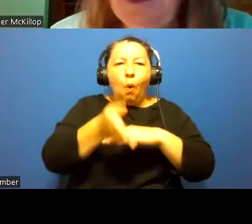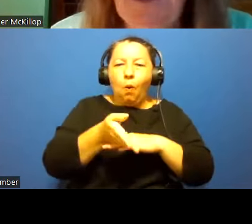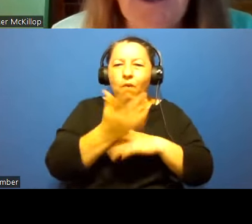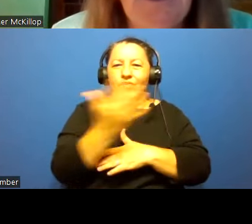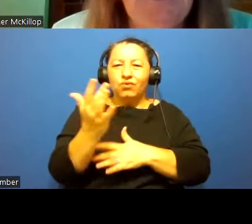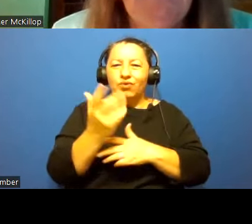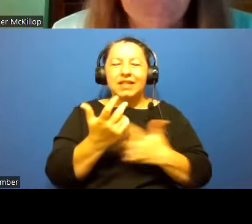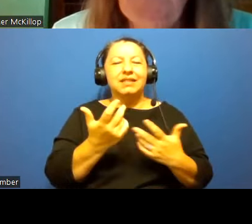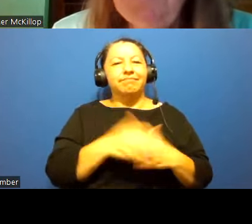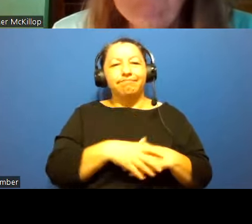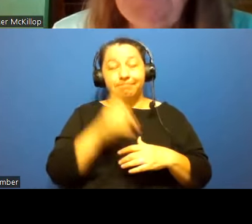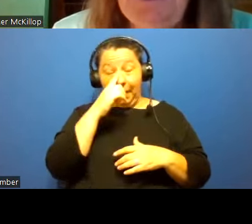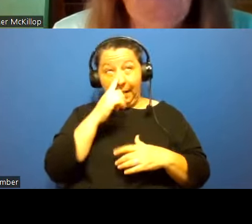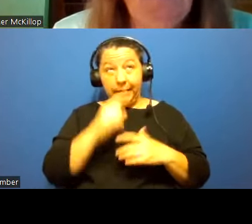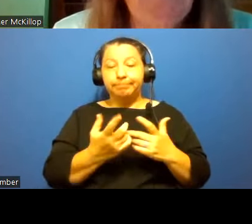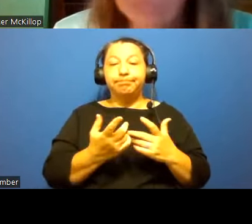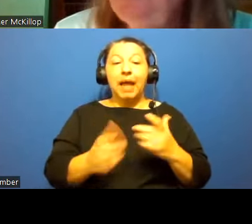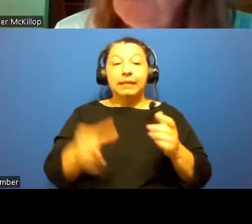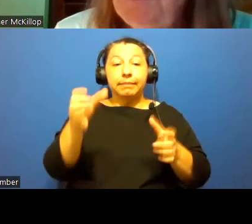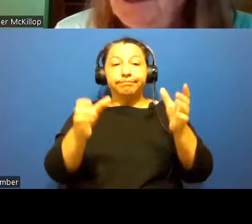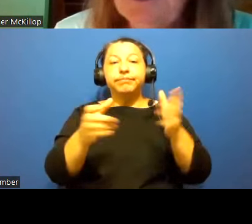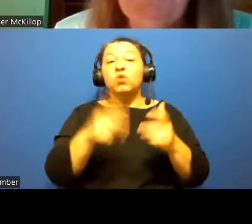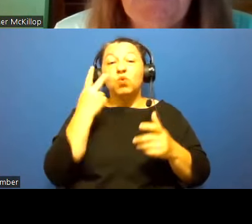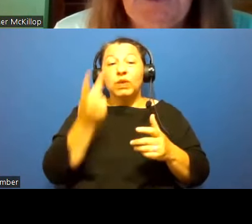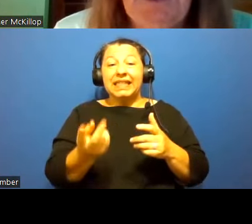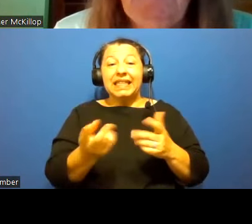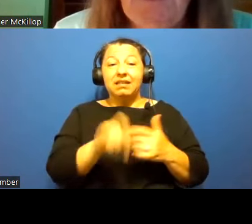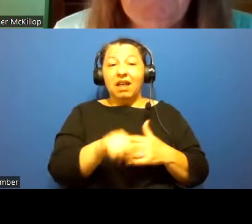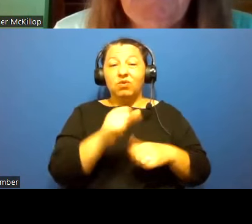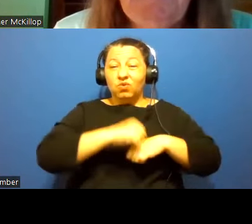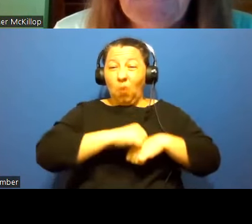Maya area, what you see are the stone buildings.